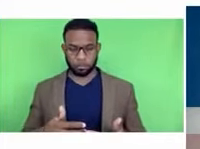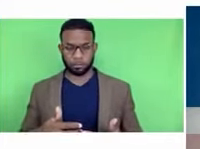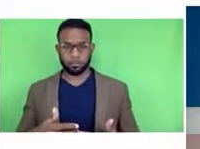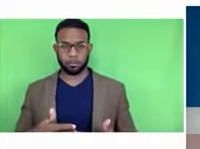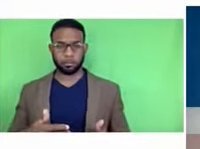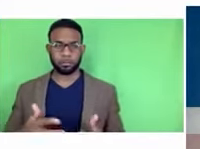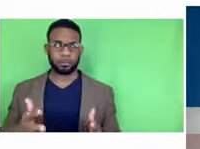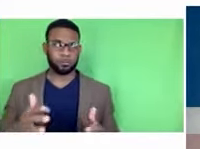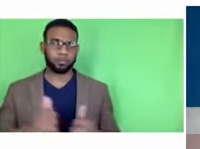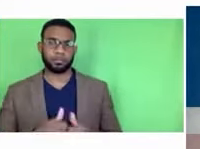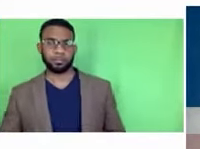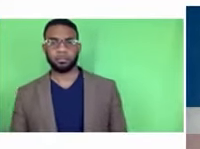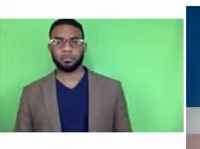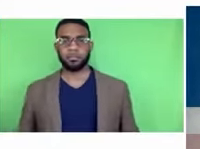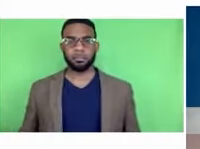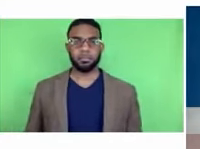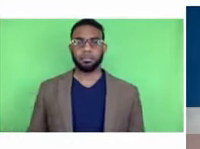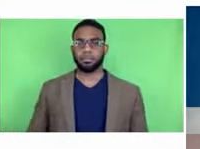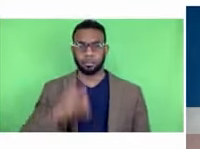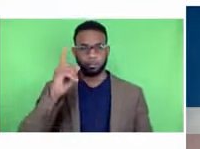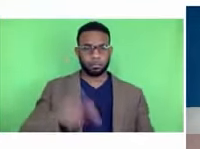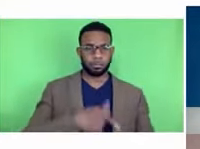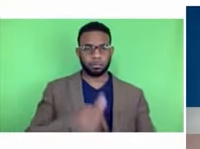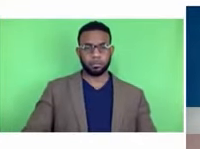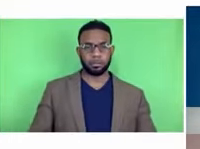anxiety with, not for long term. Mm-hmm.